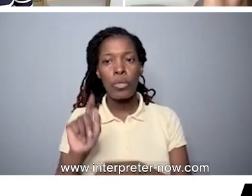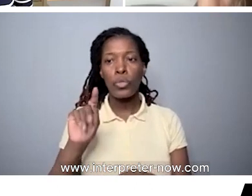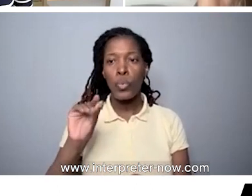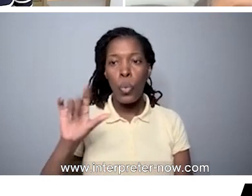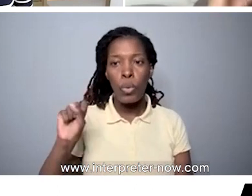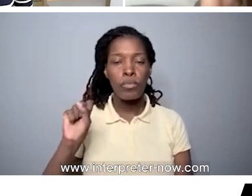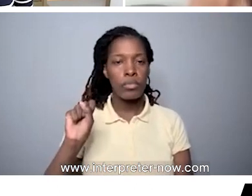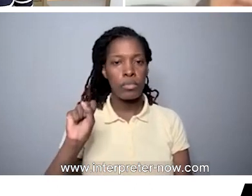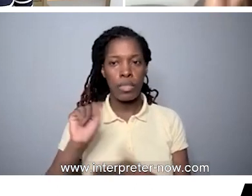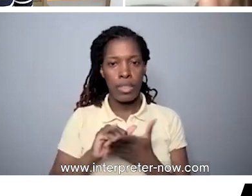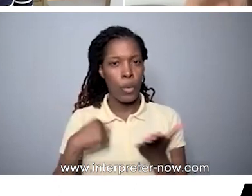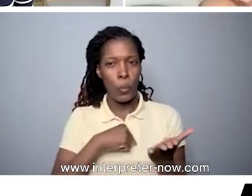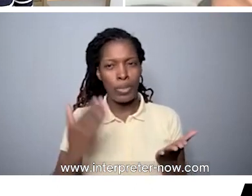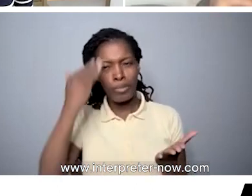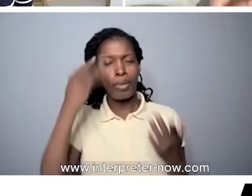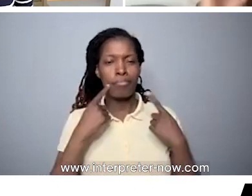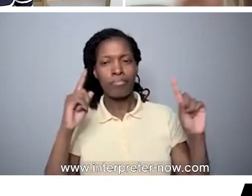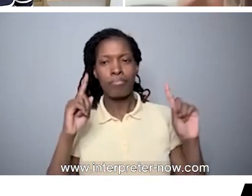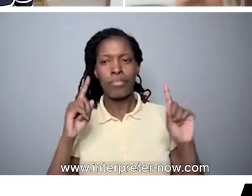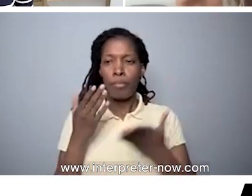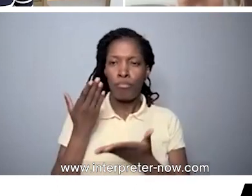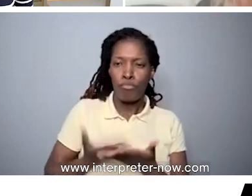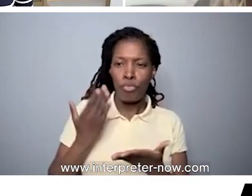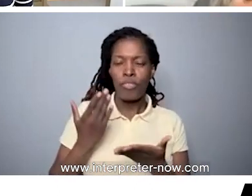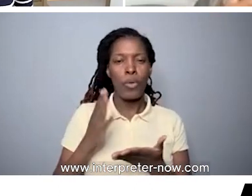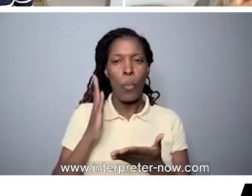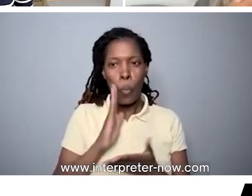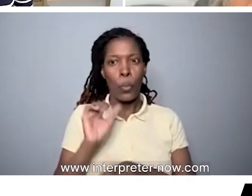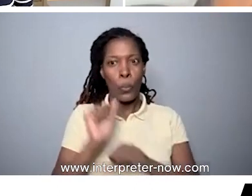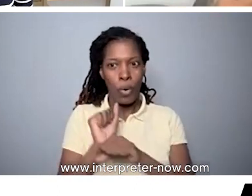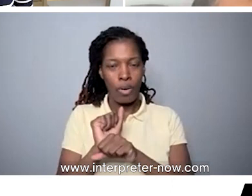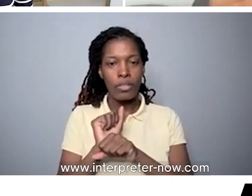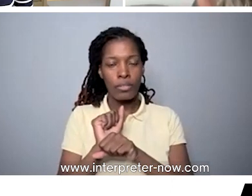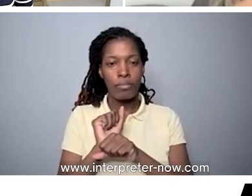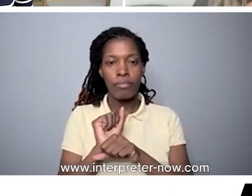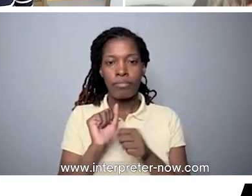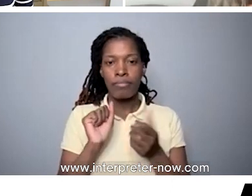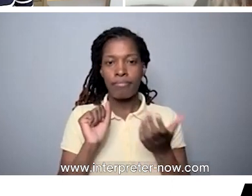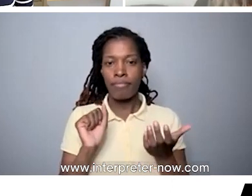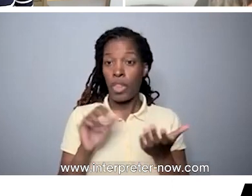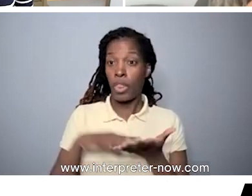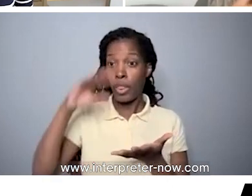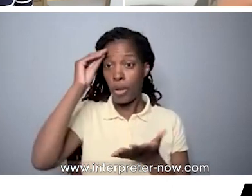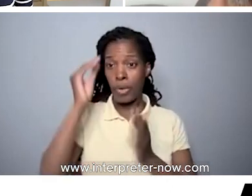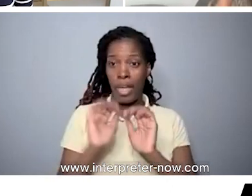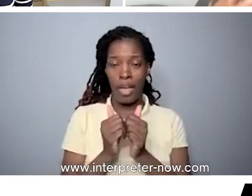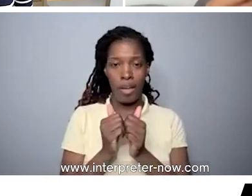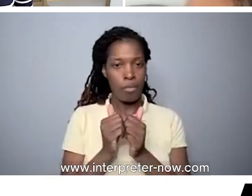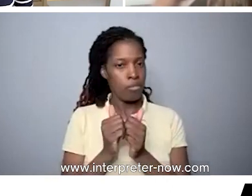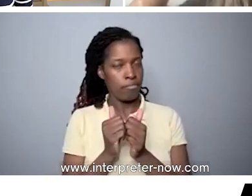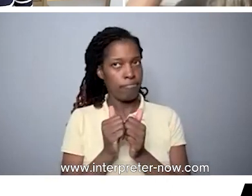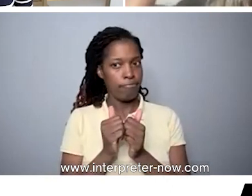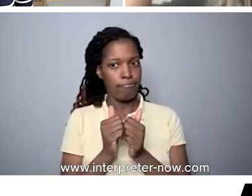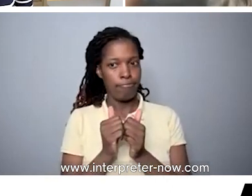are tried and true, proven practices, and learning how to